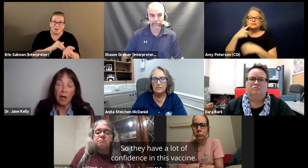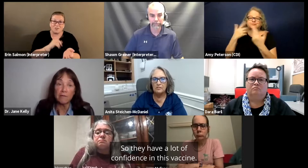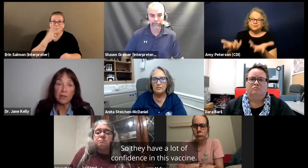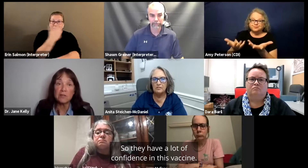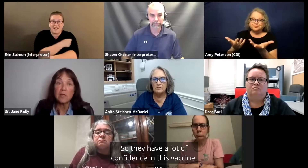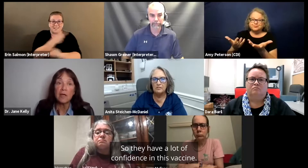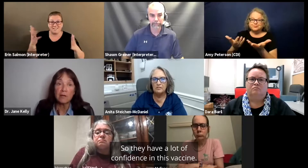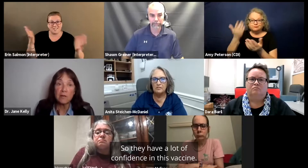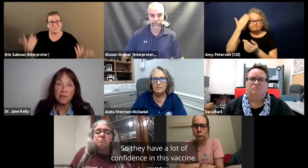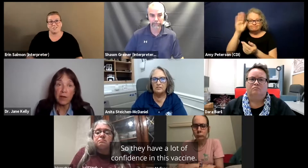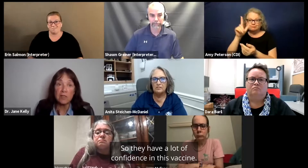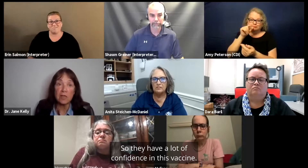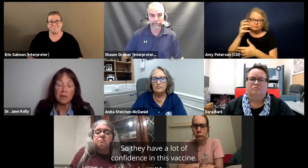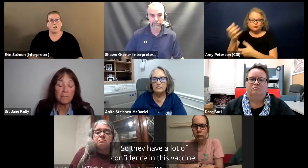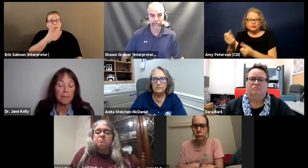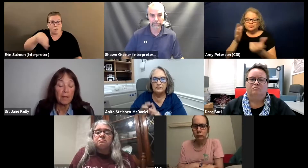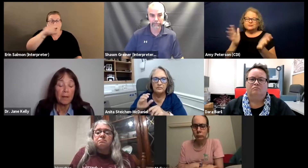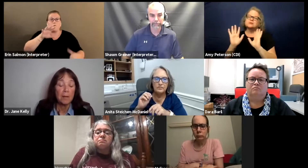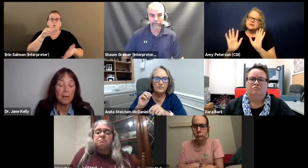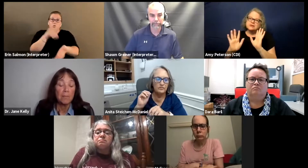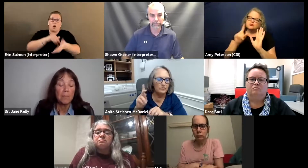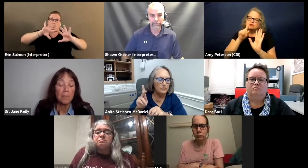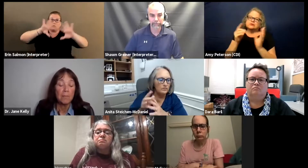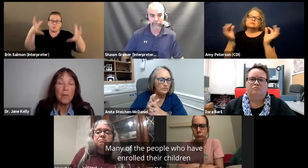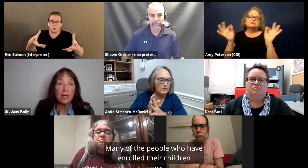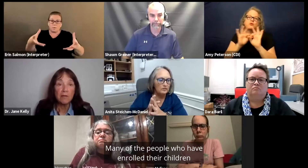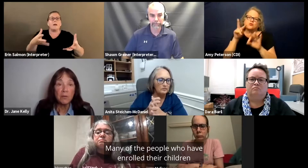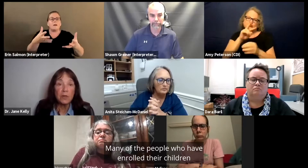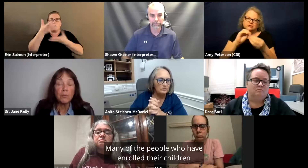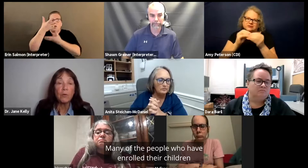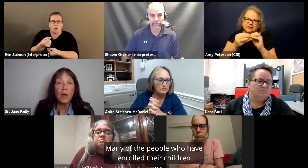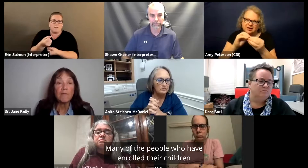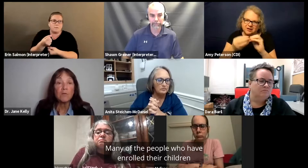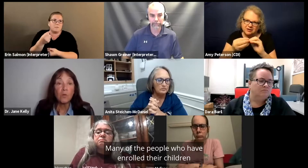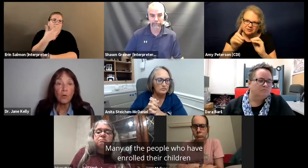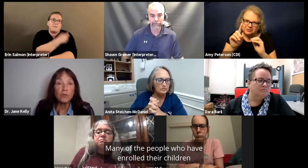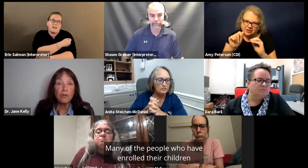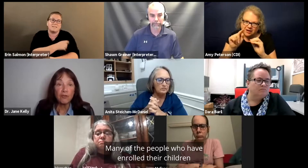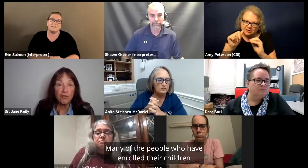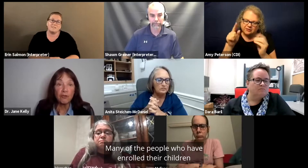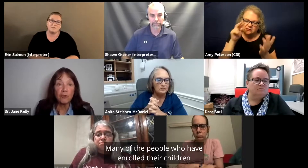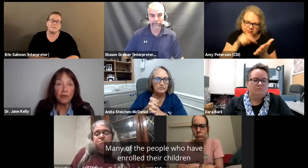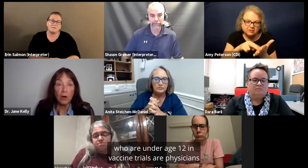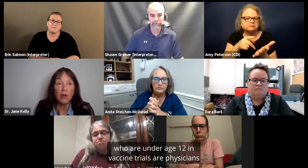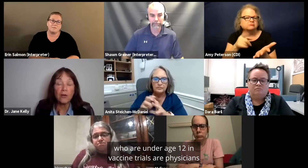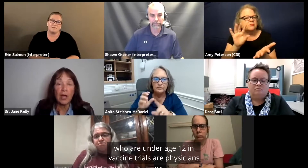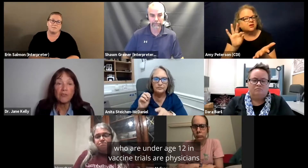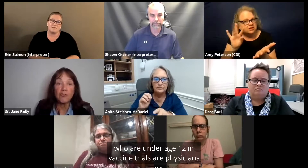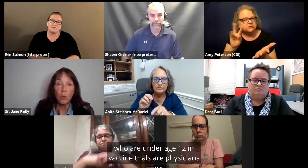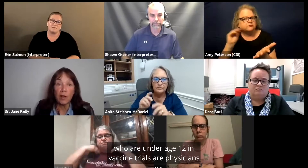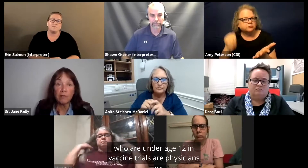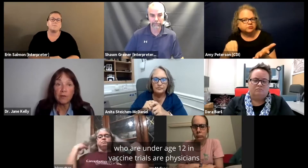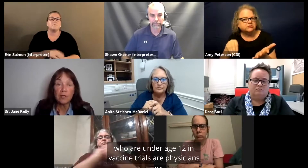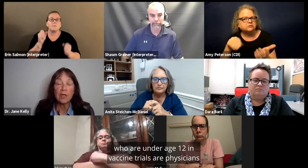of confidence in this vaccine. Many of the people who have enrolled their children who are under